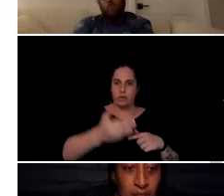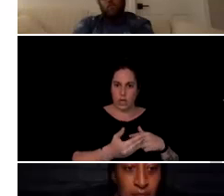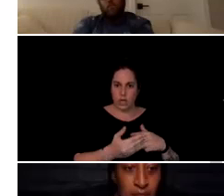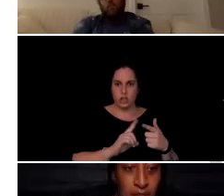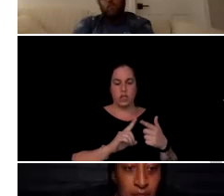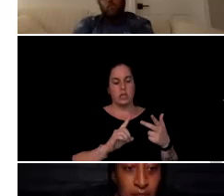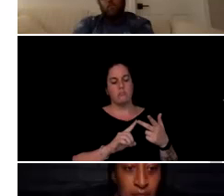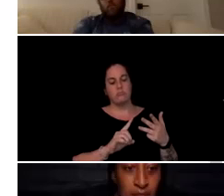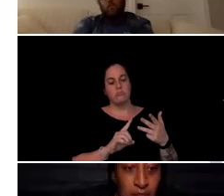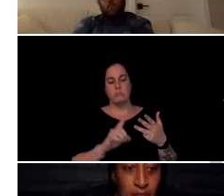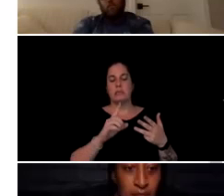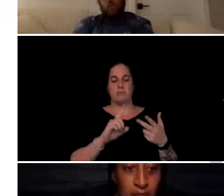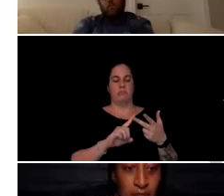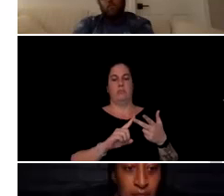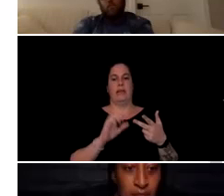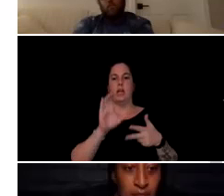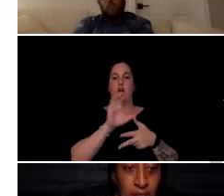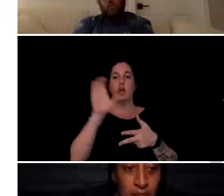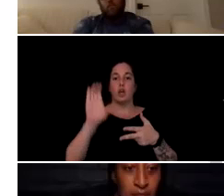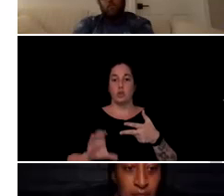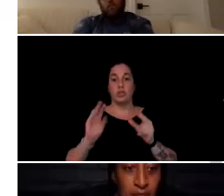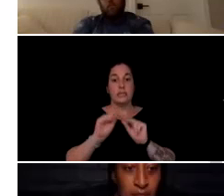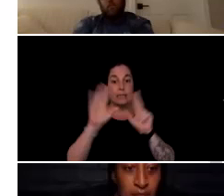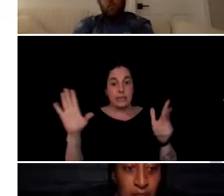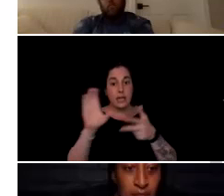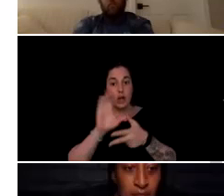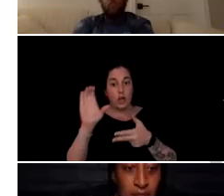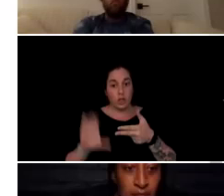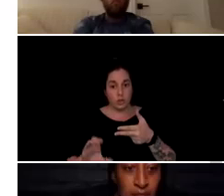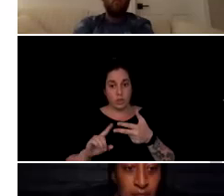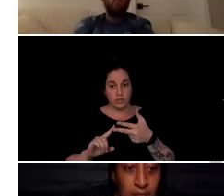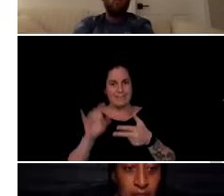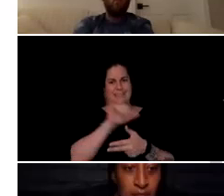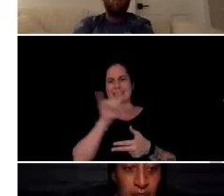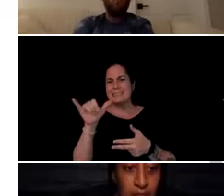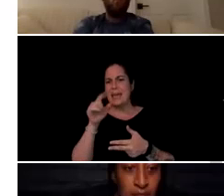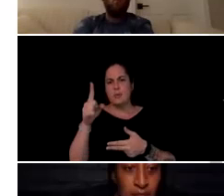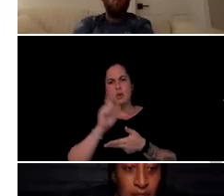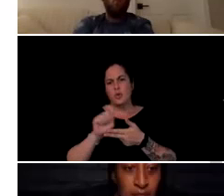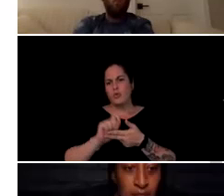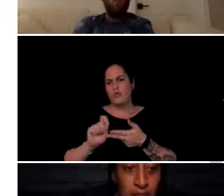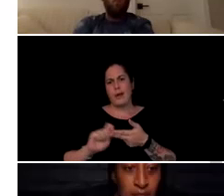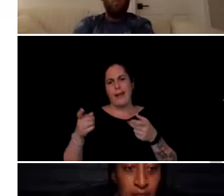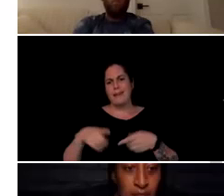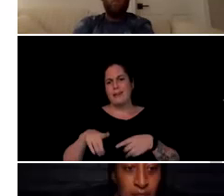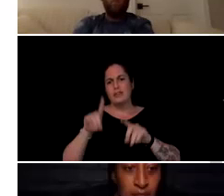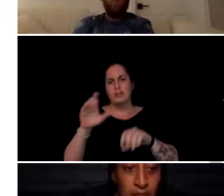conclusion, a very clear conclusion. Just like you do when you write an essay in an English class, right?